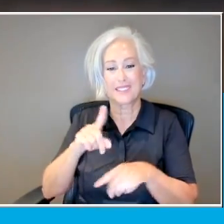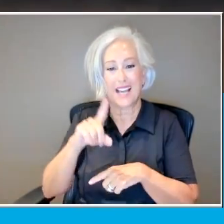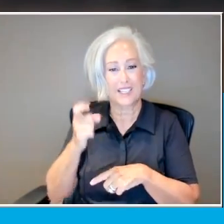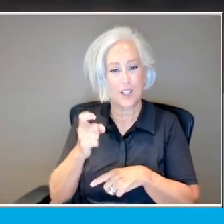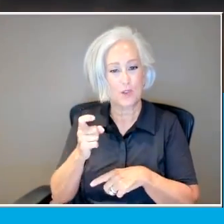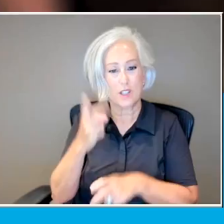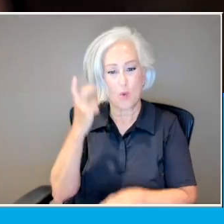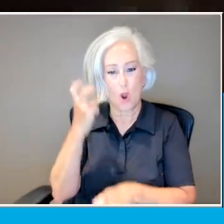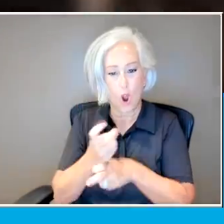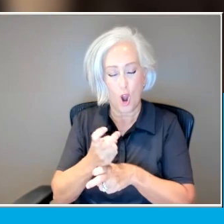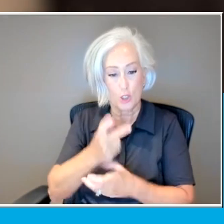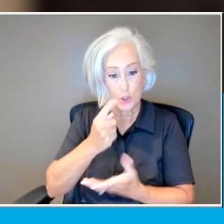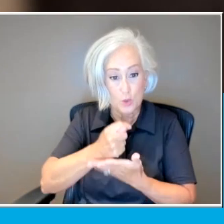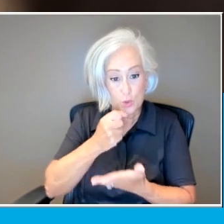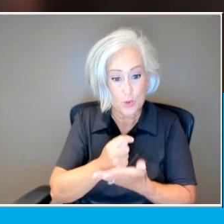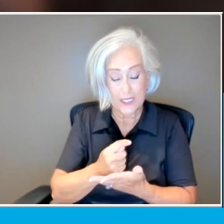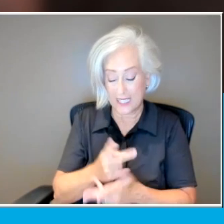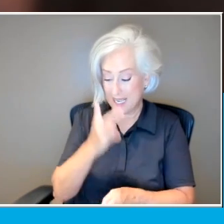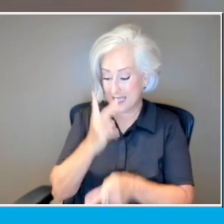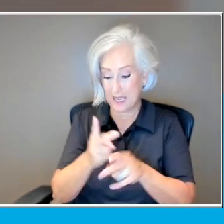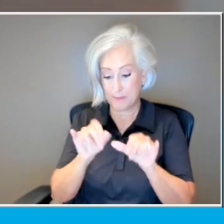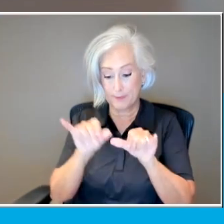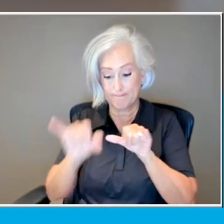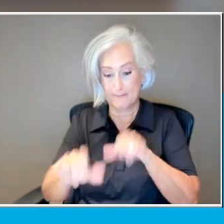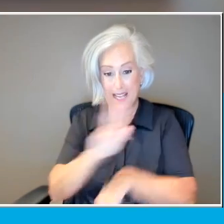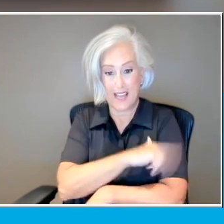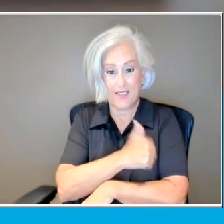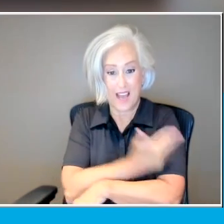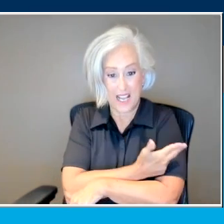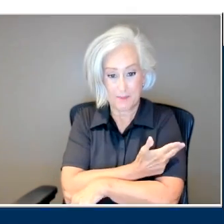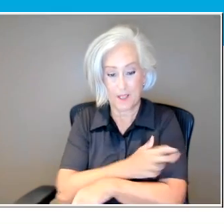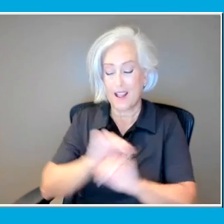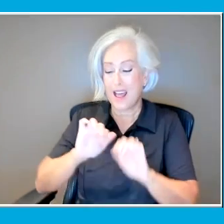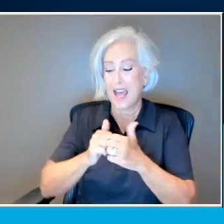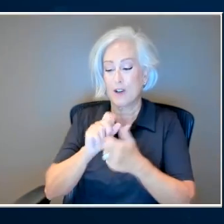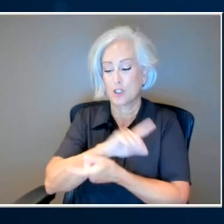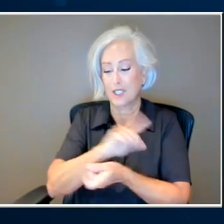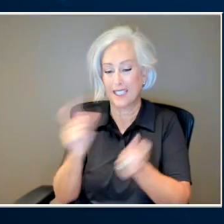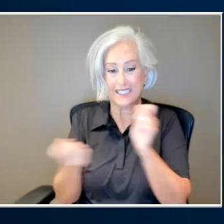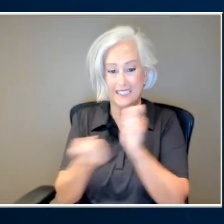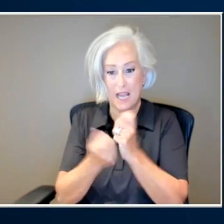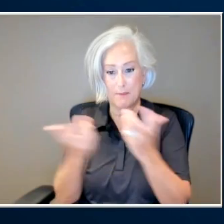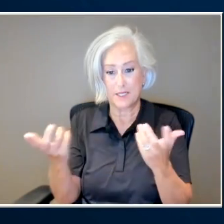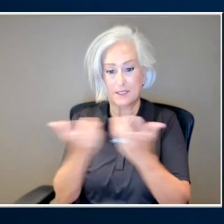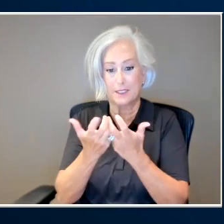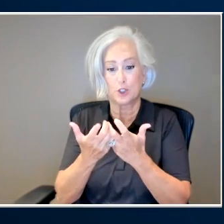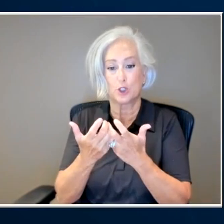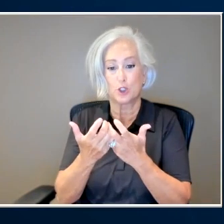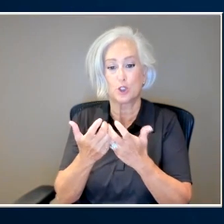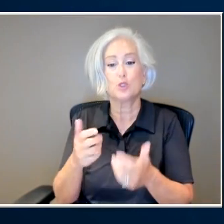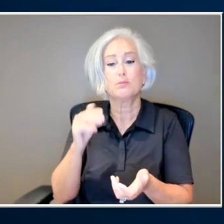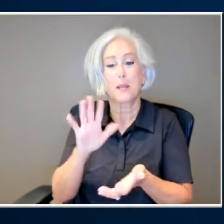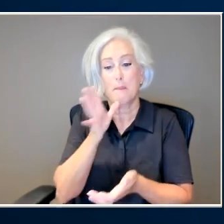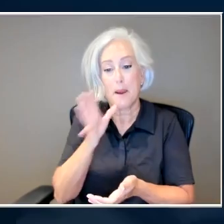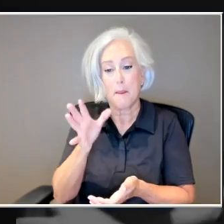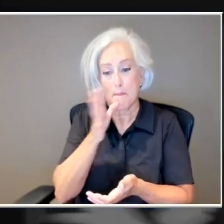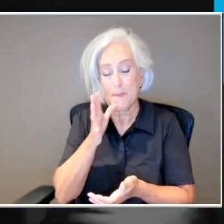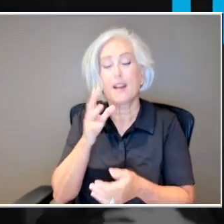for months. How she's adapting to motherhood as a quadruple amputee. Monday at 8.